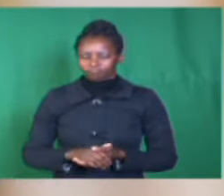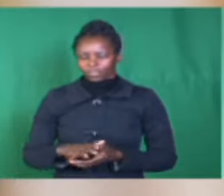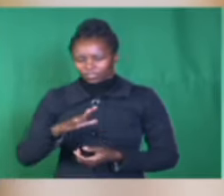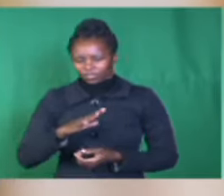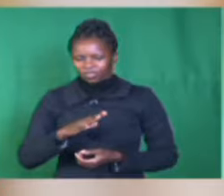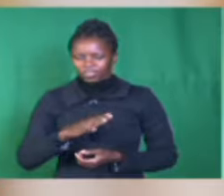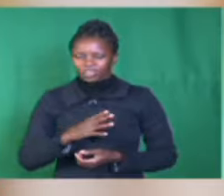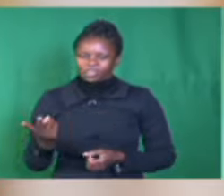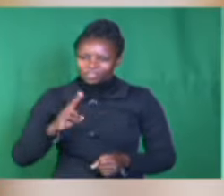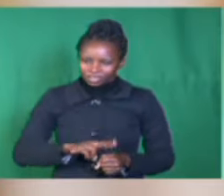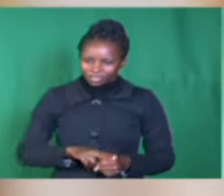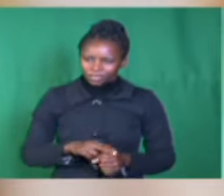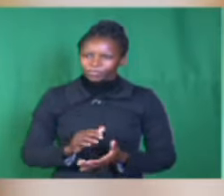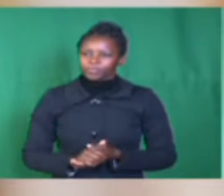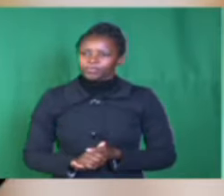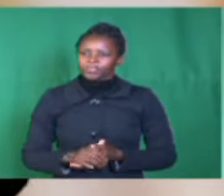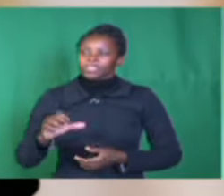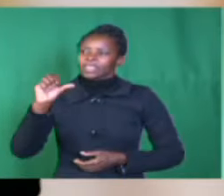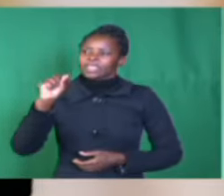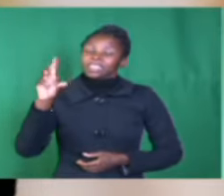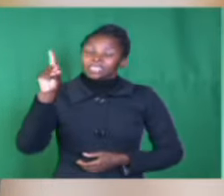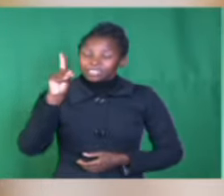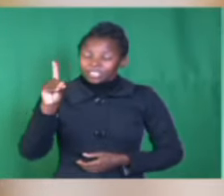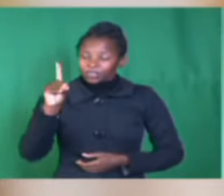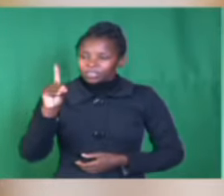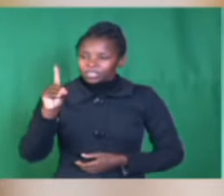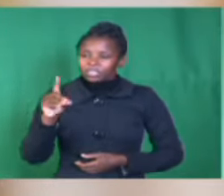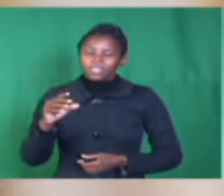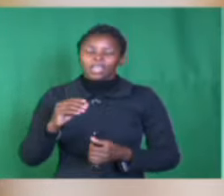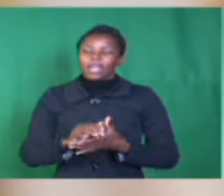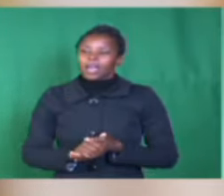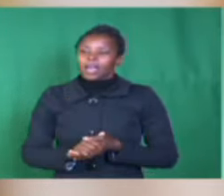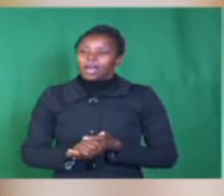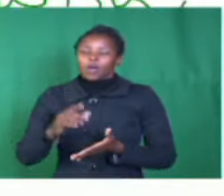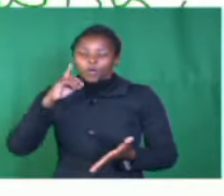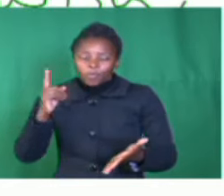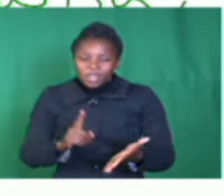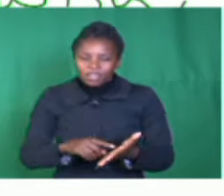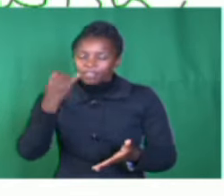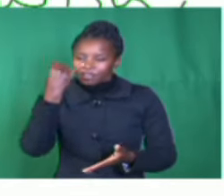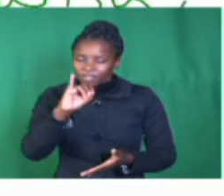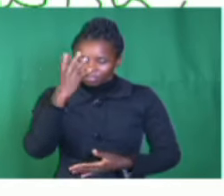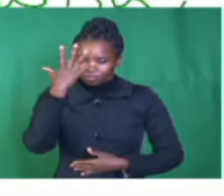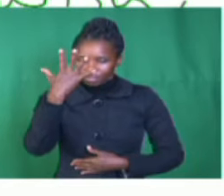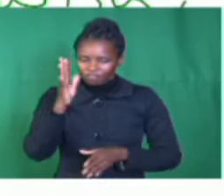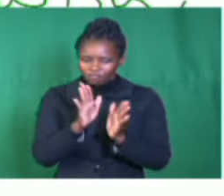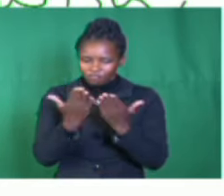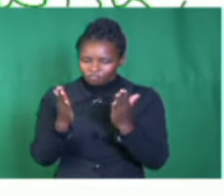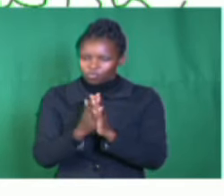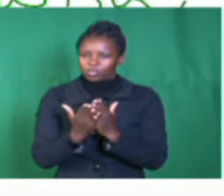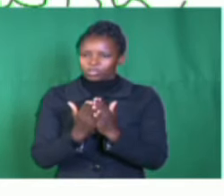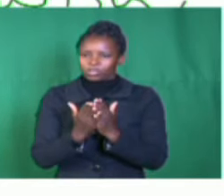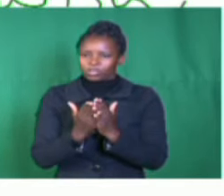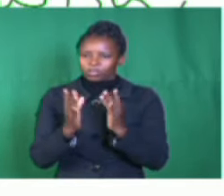Please. Yes, Sadducees believed in the Torah, the first five books of the Bible. They did